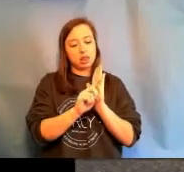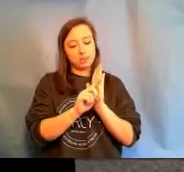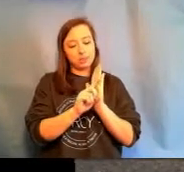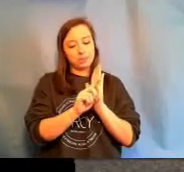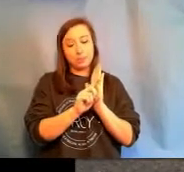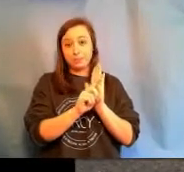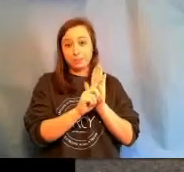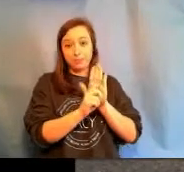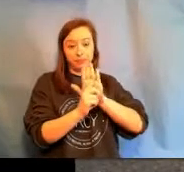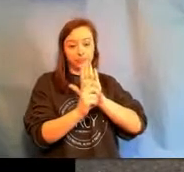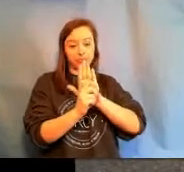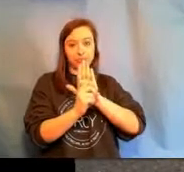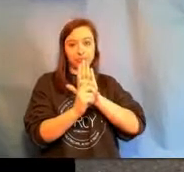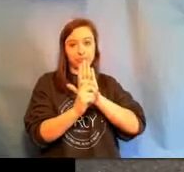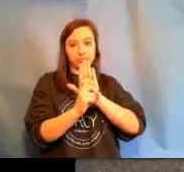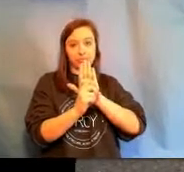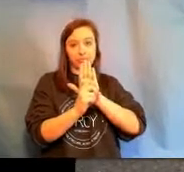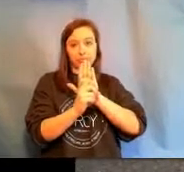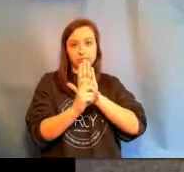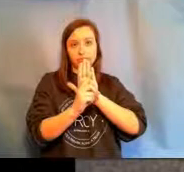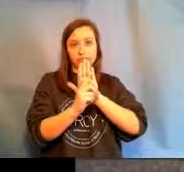in between the 12 and the 1.